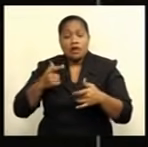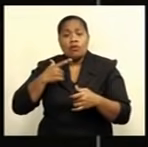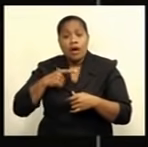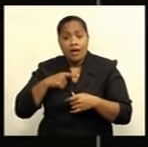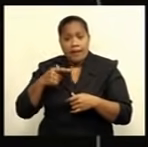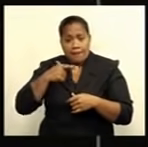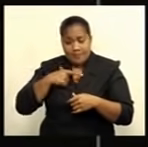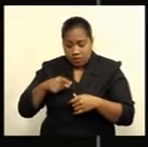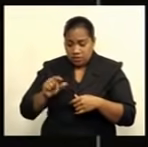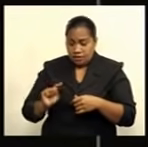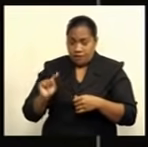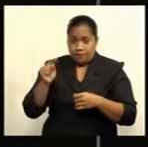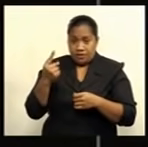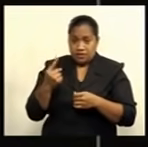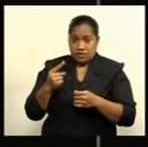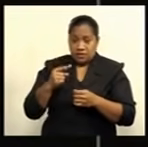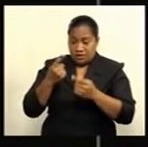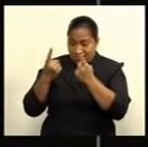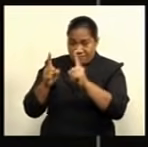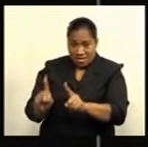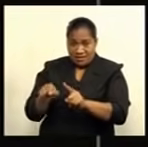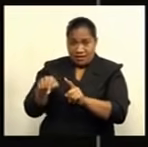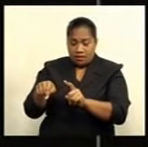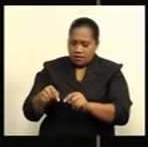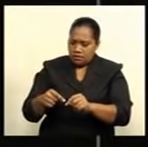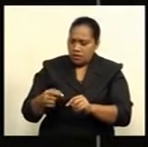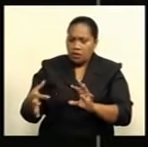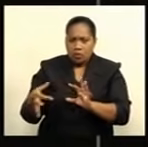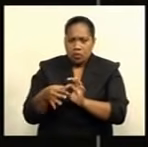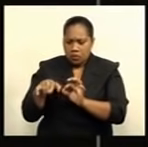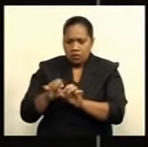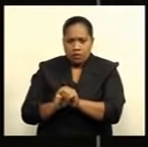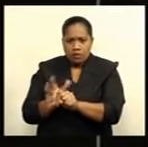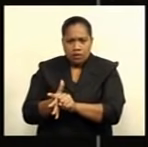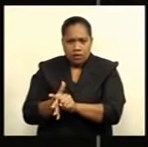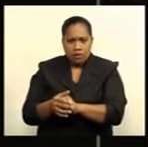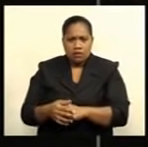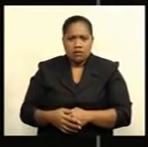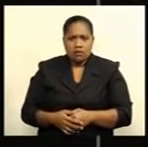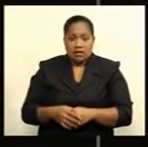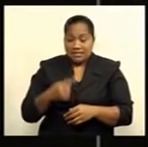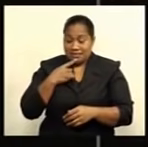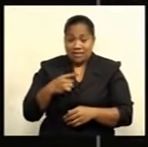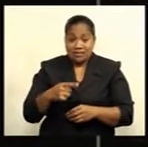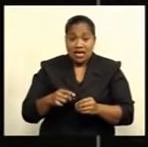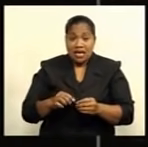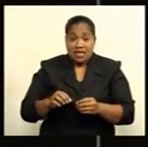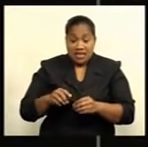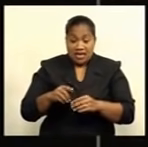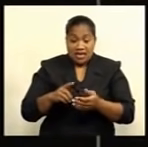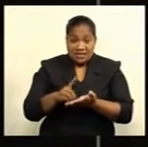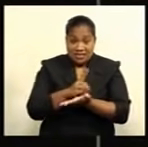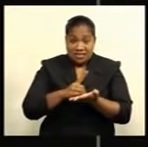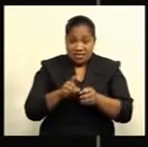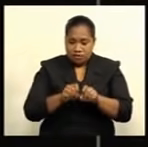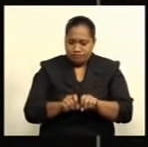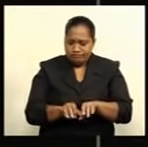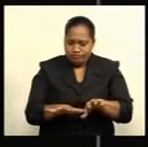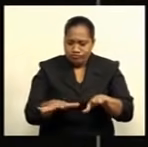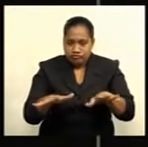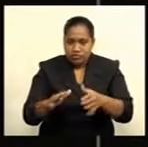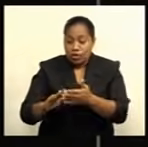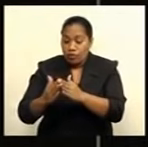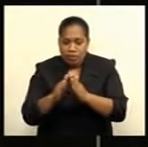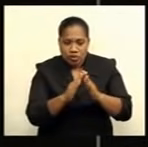a death related to the virus. Dr. Fong says the disease was circulating in both the communities for quite a while before